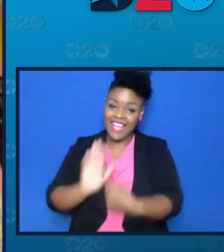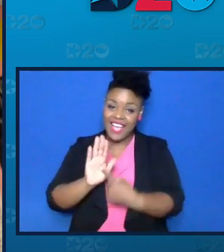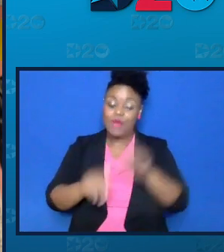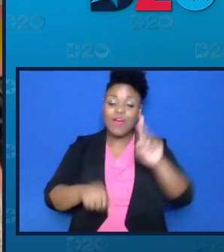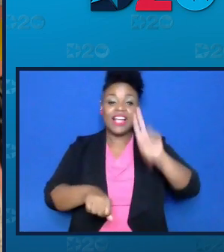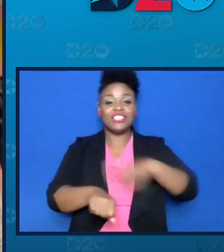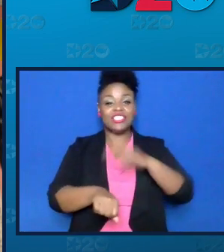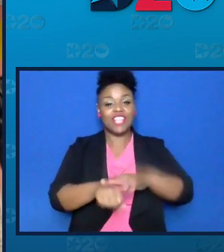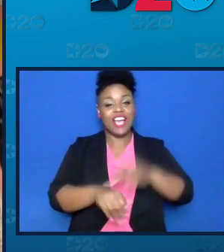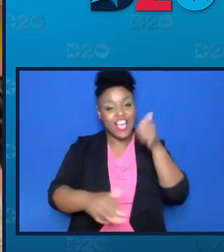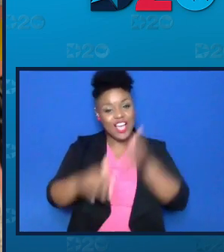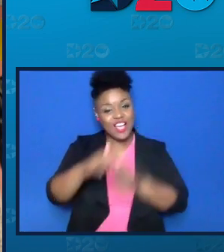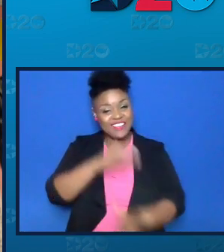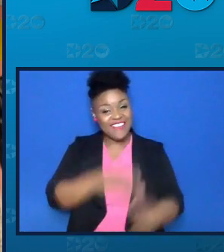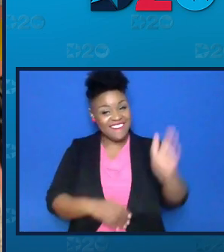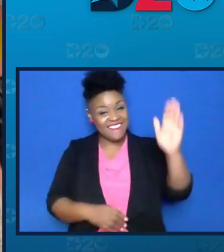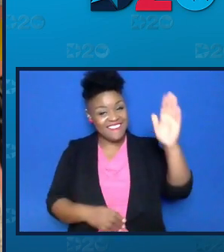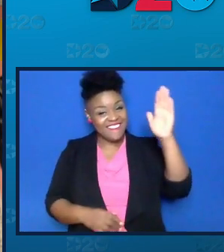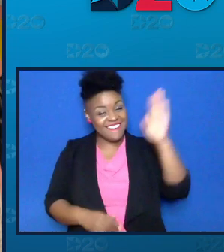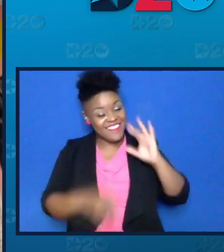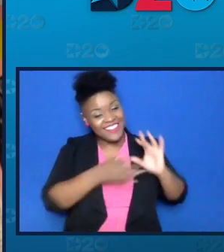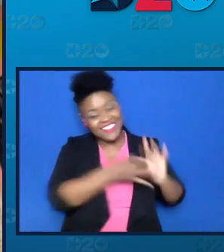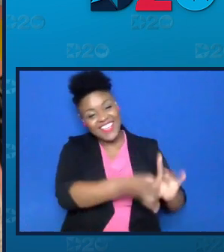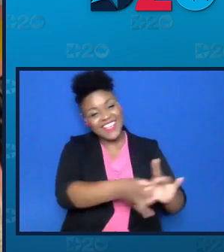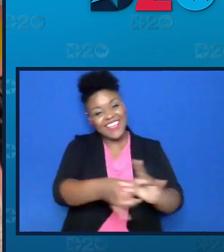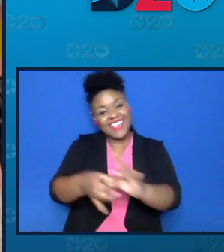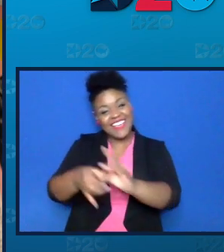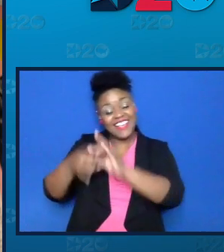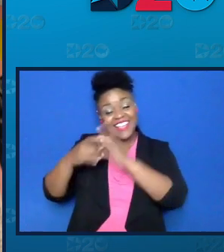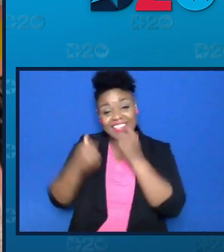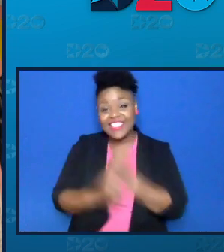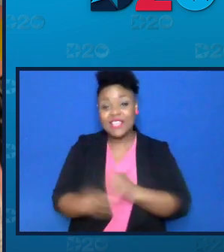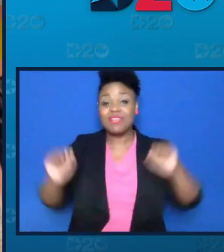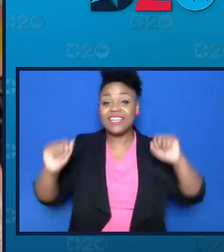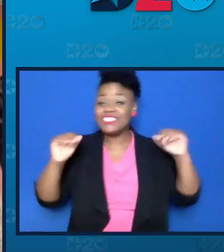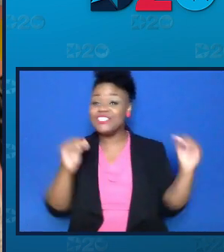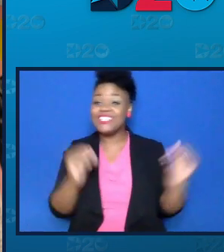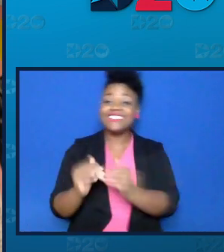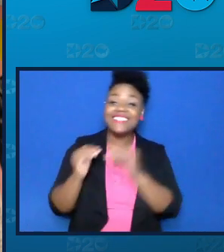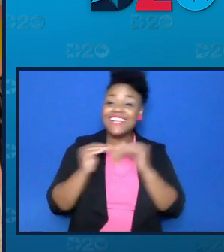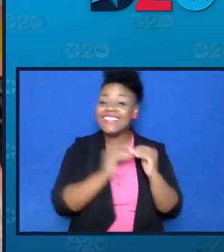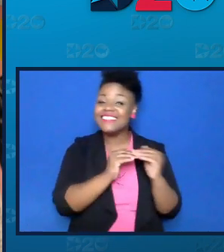under God, indivisible, with liberty and justice for all.